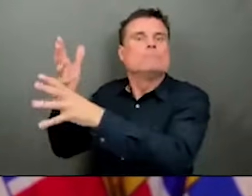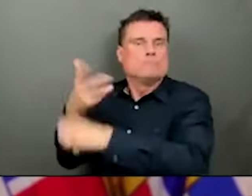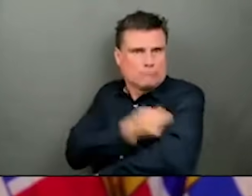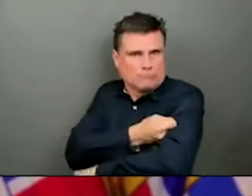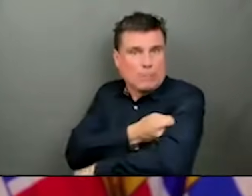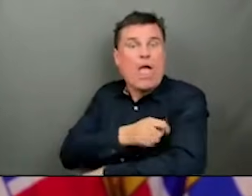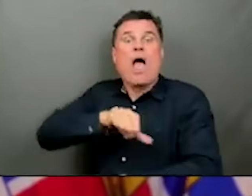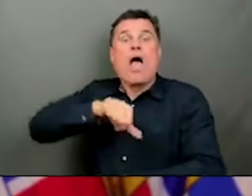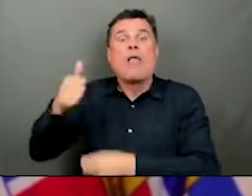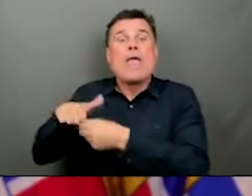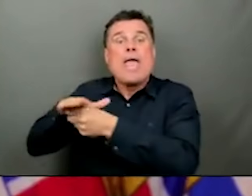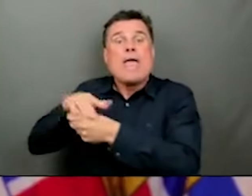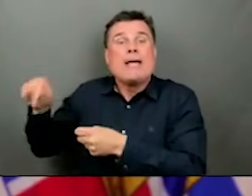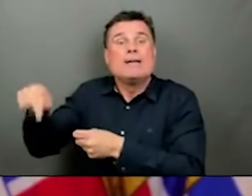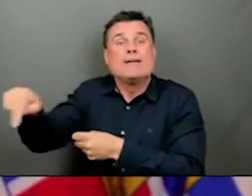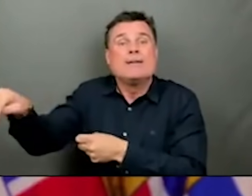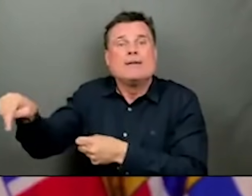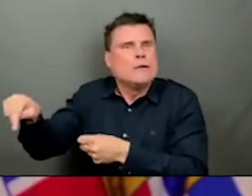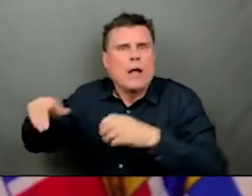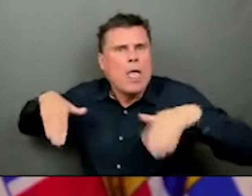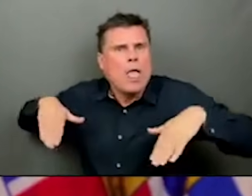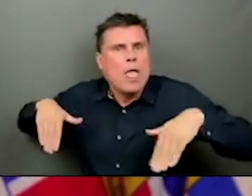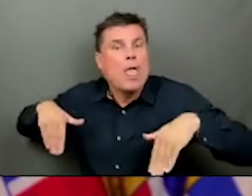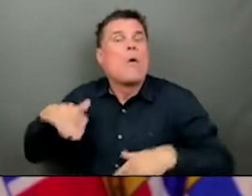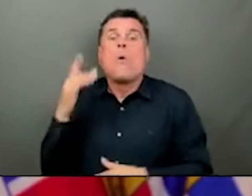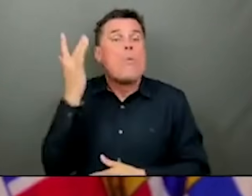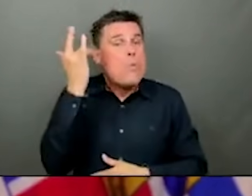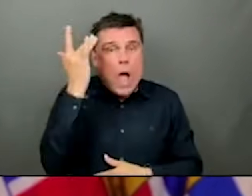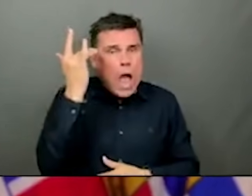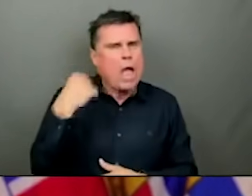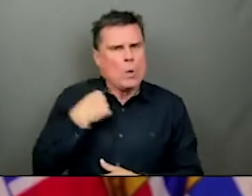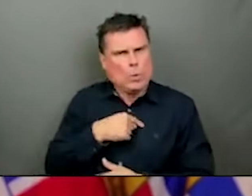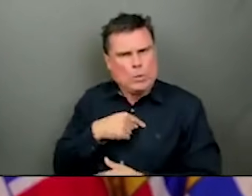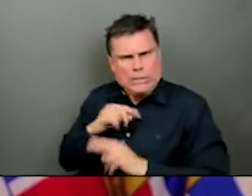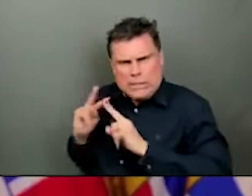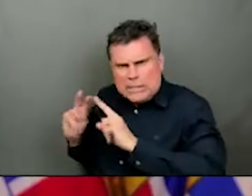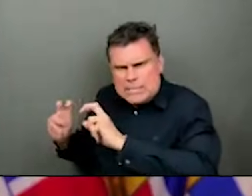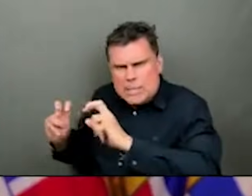to open that up more rapidly. But all first